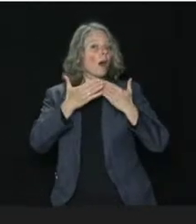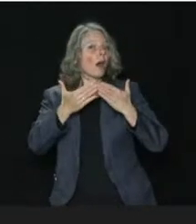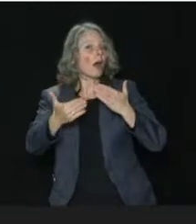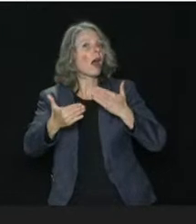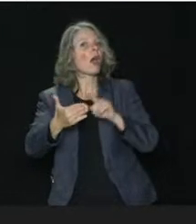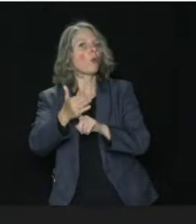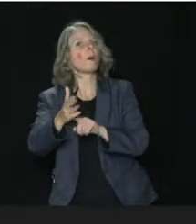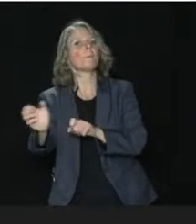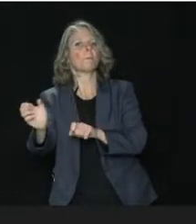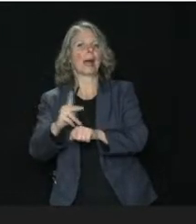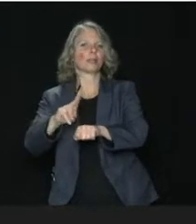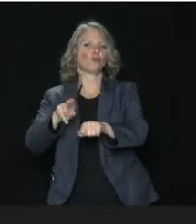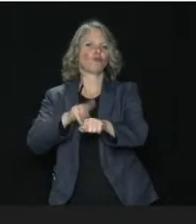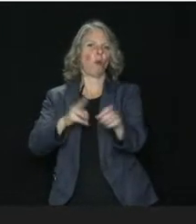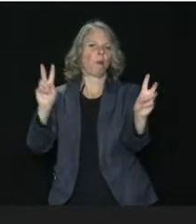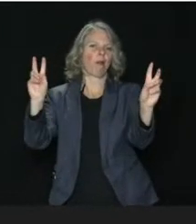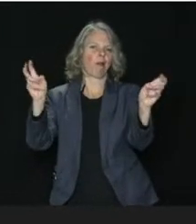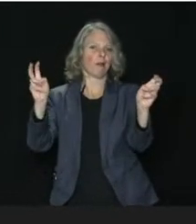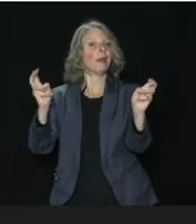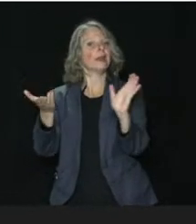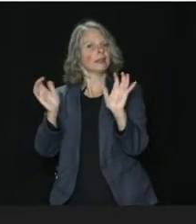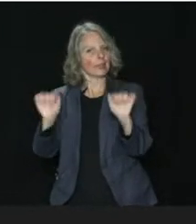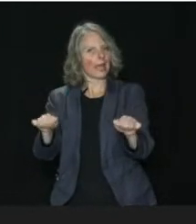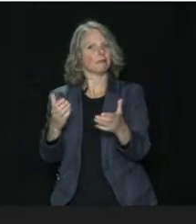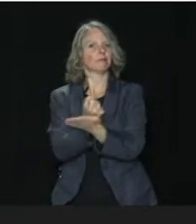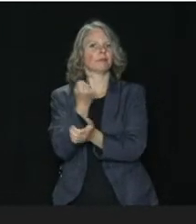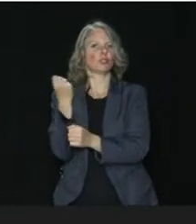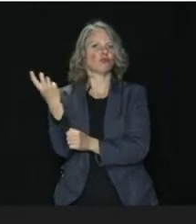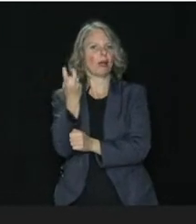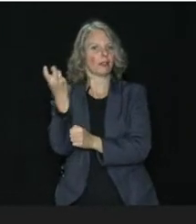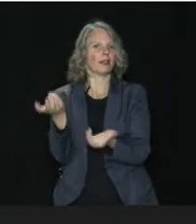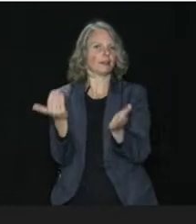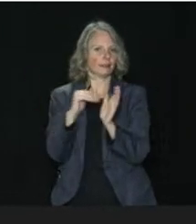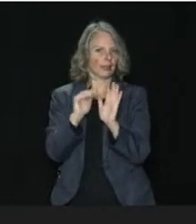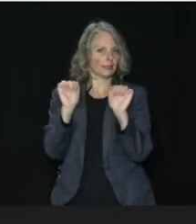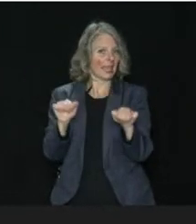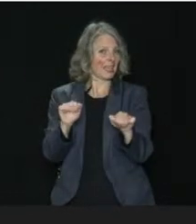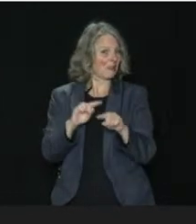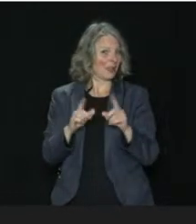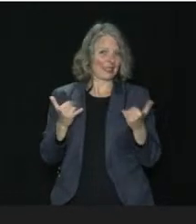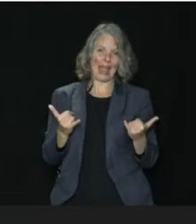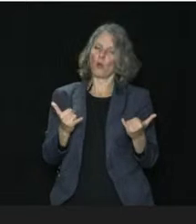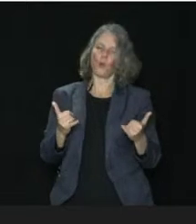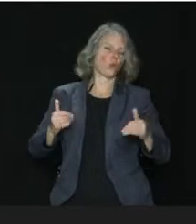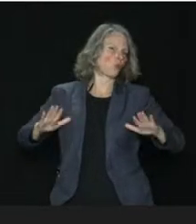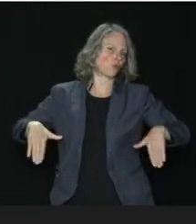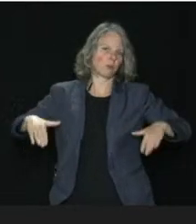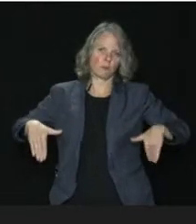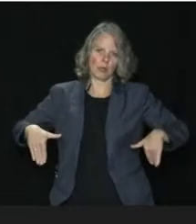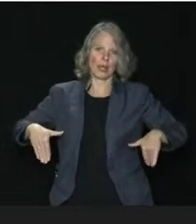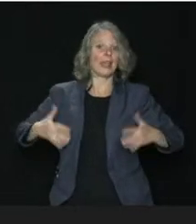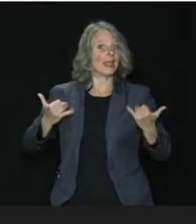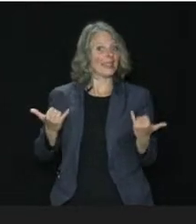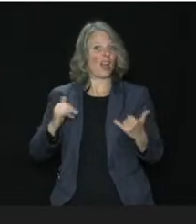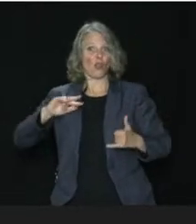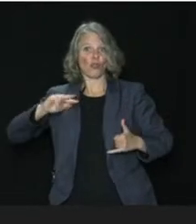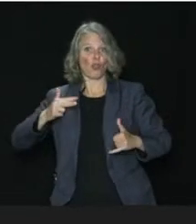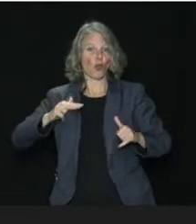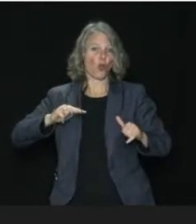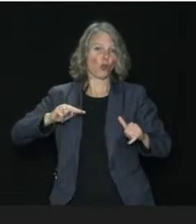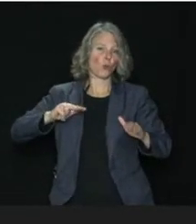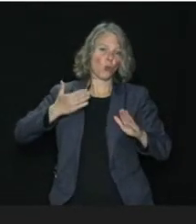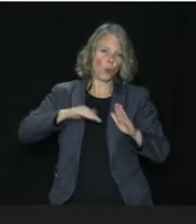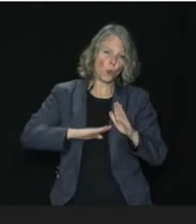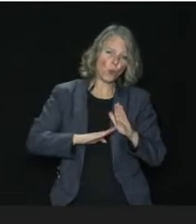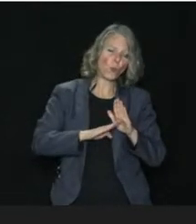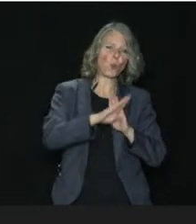and start traveling again. But the reality is we're not there yet. We're still very much in a third wave. We still need to get more and